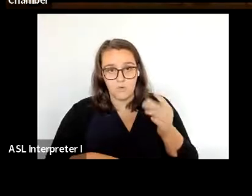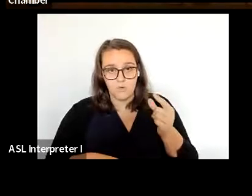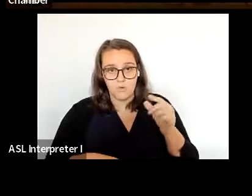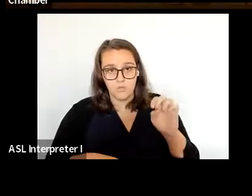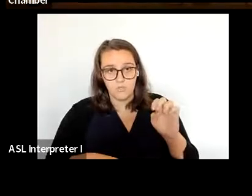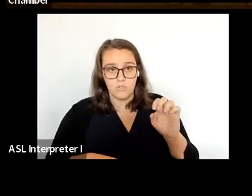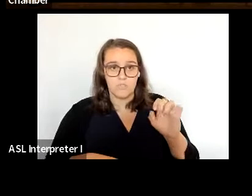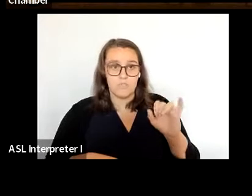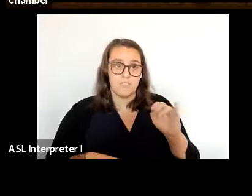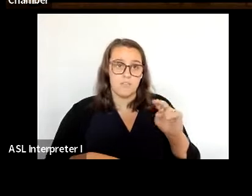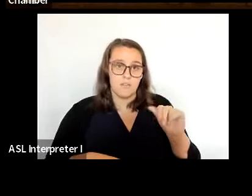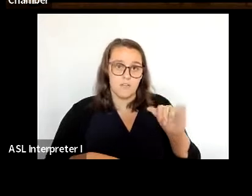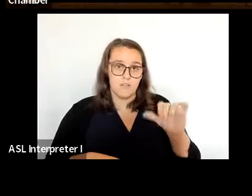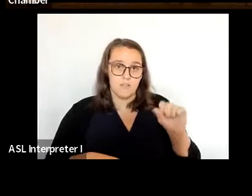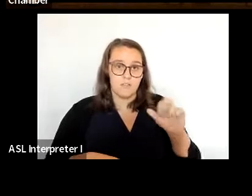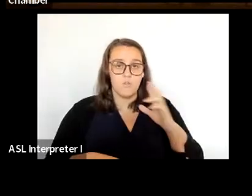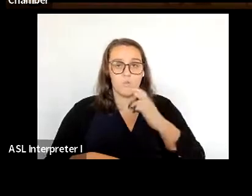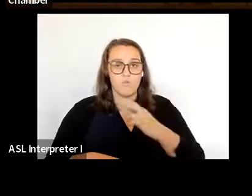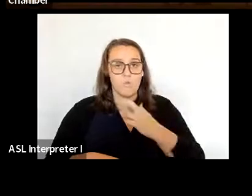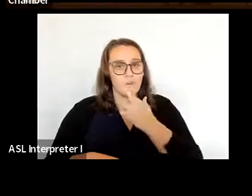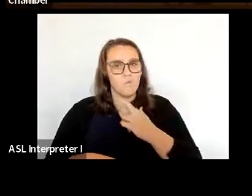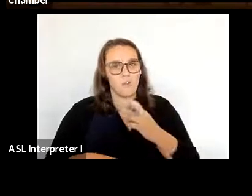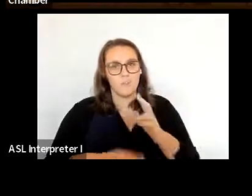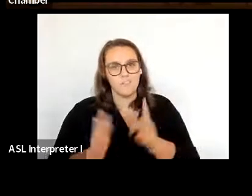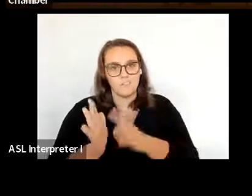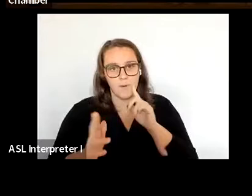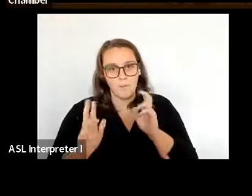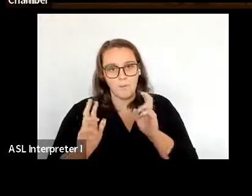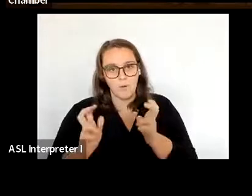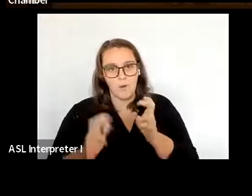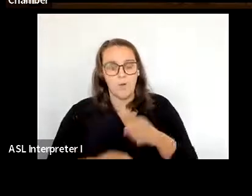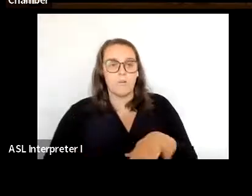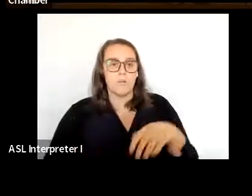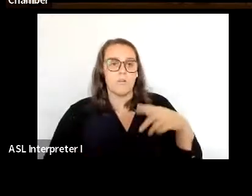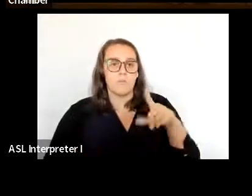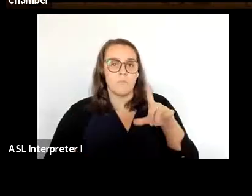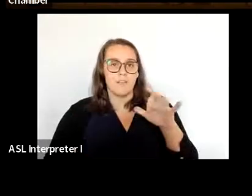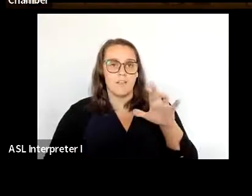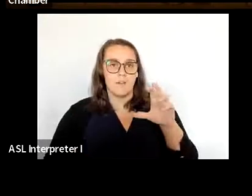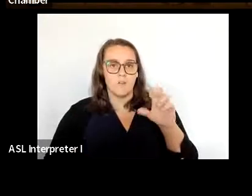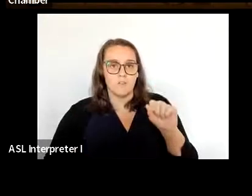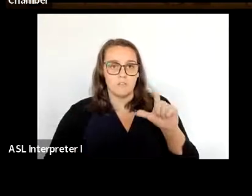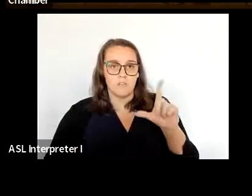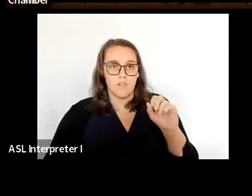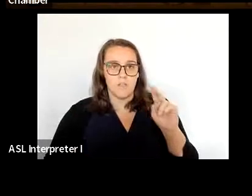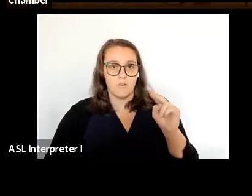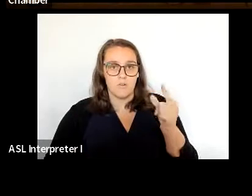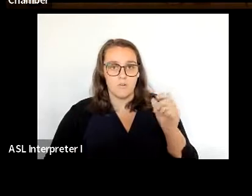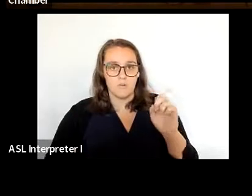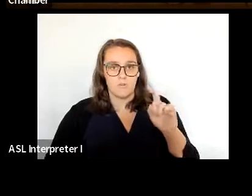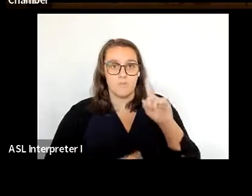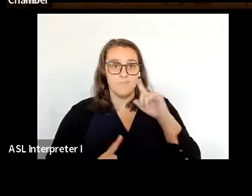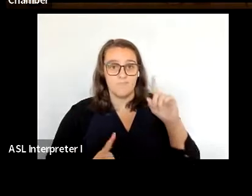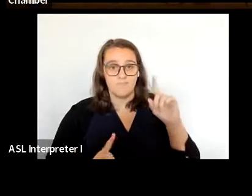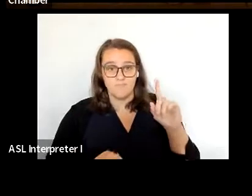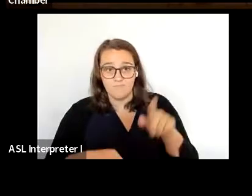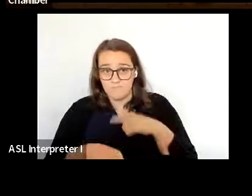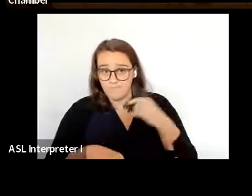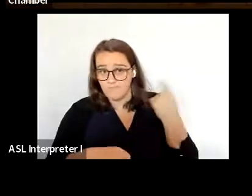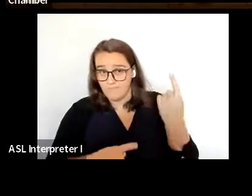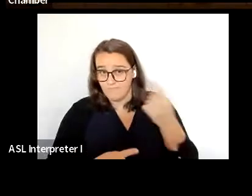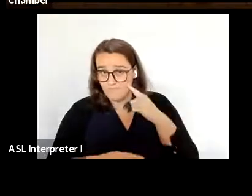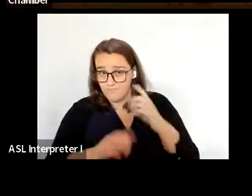is a minority-owned business that has operated since 1972. Members of the community that testified at the